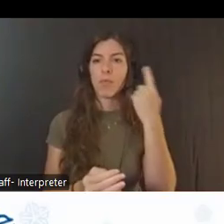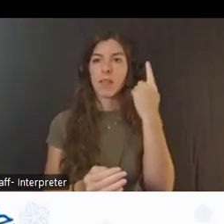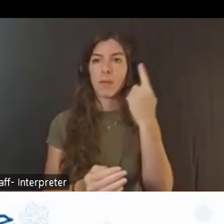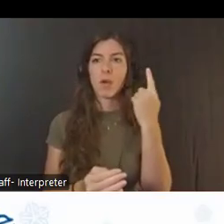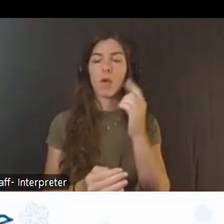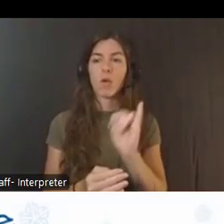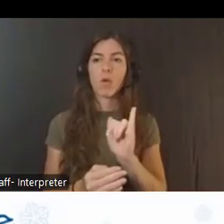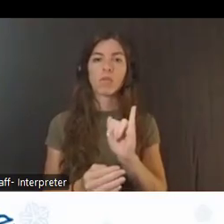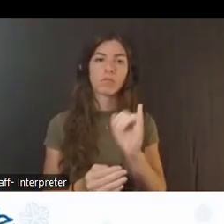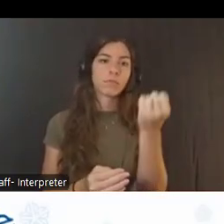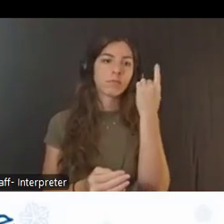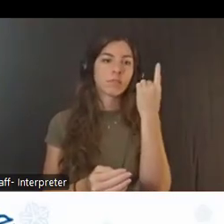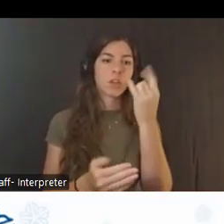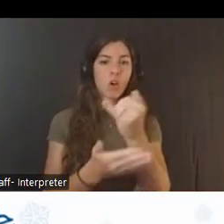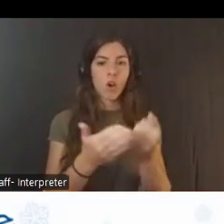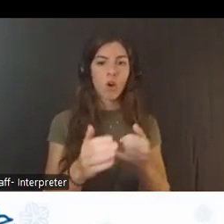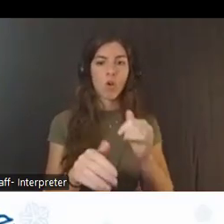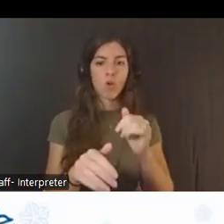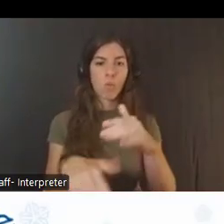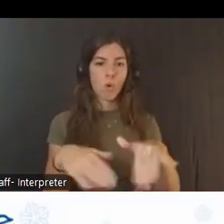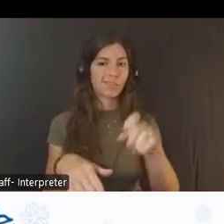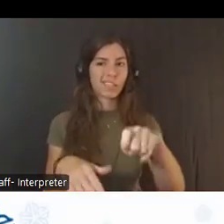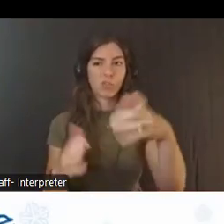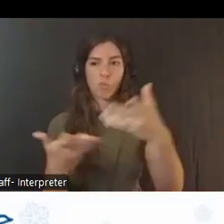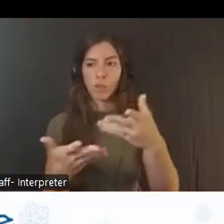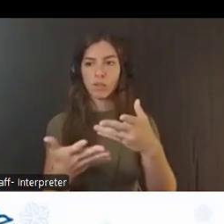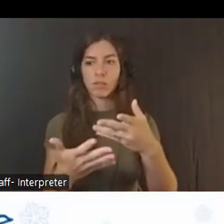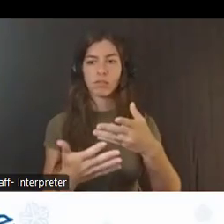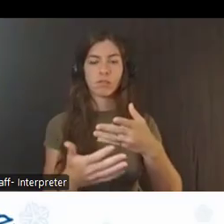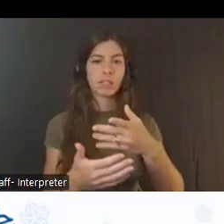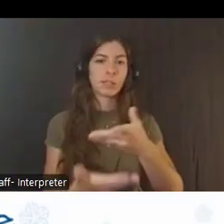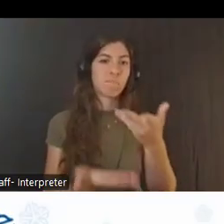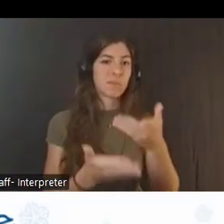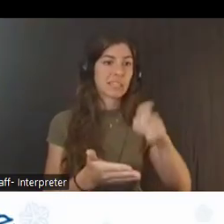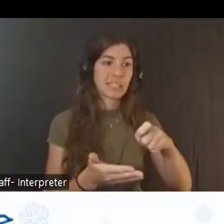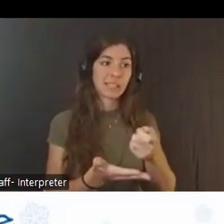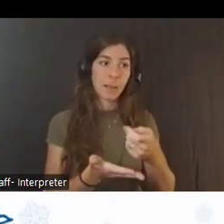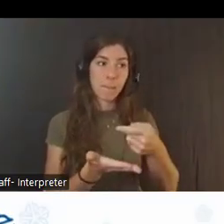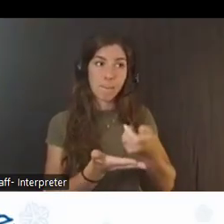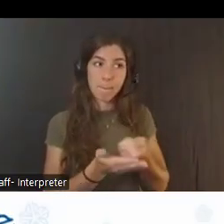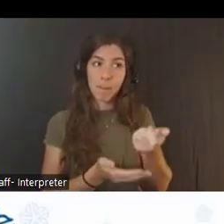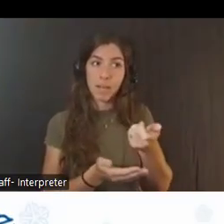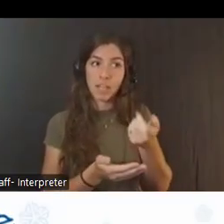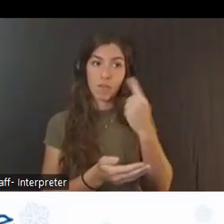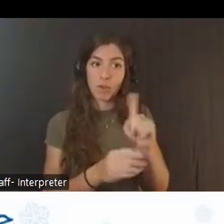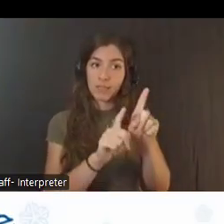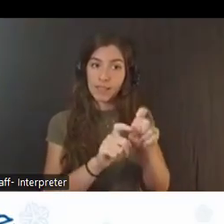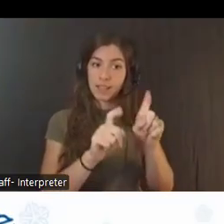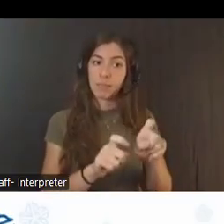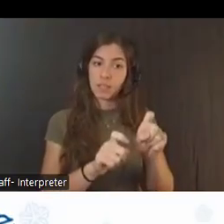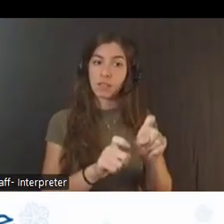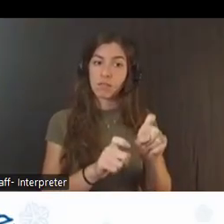to get to an understanding of what Art Walk needs, we actually might have to pay money to do an assessment of